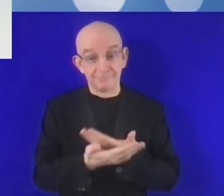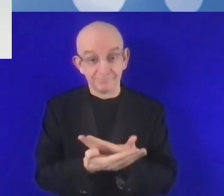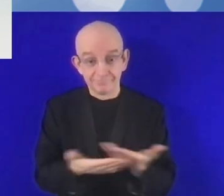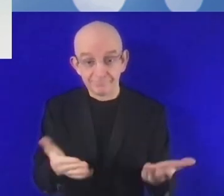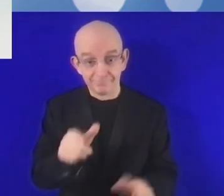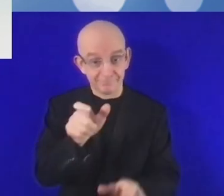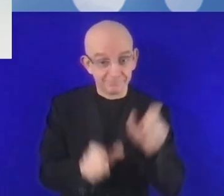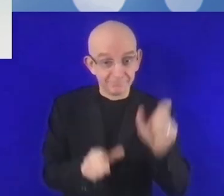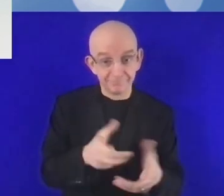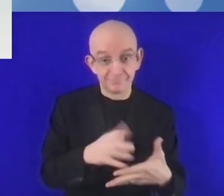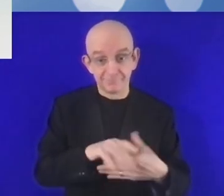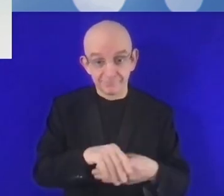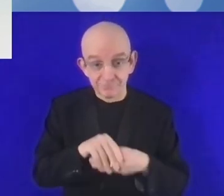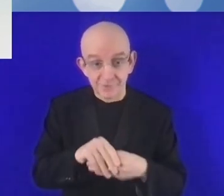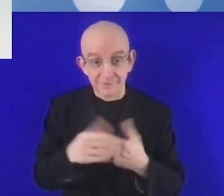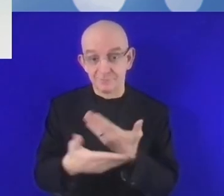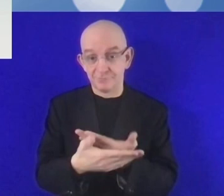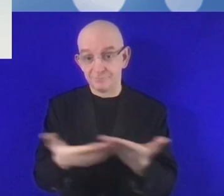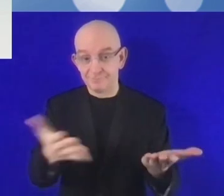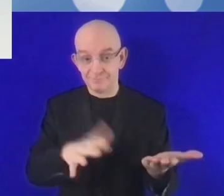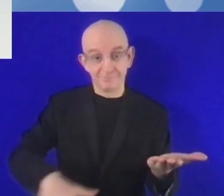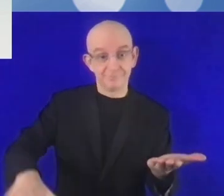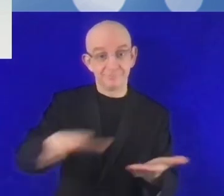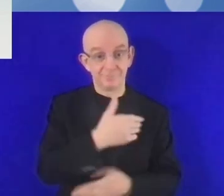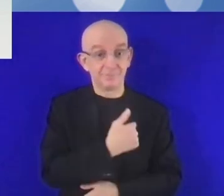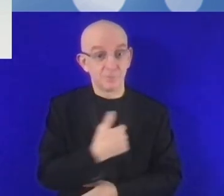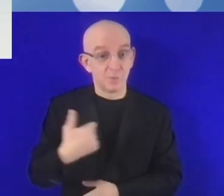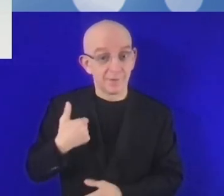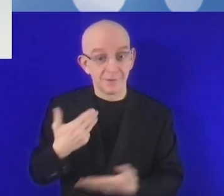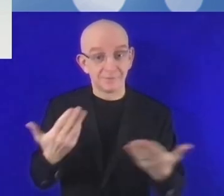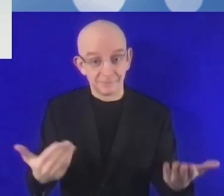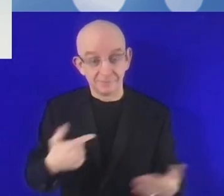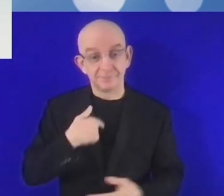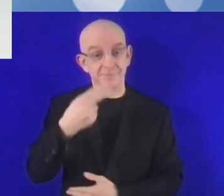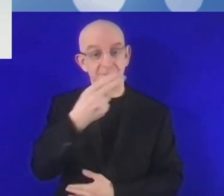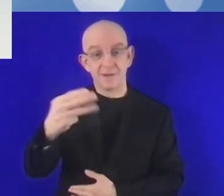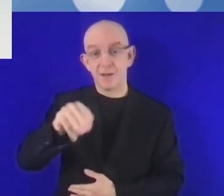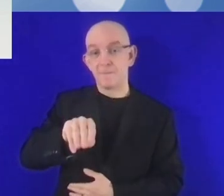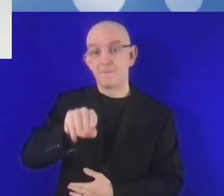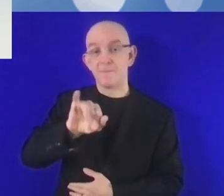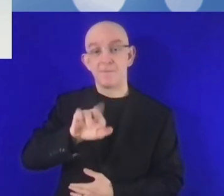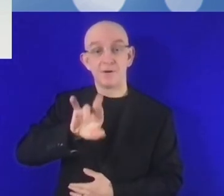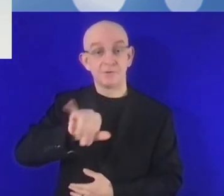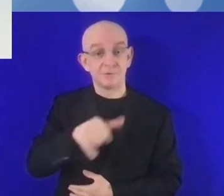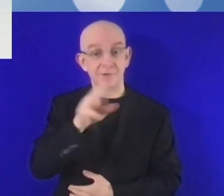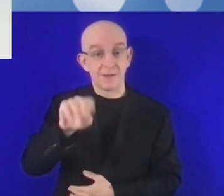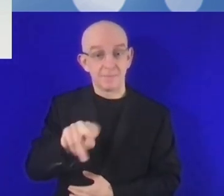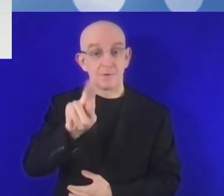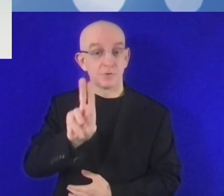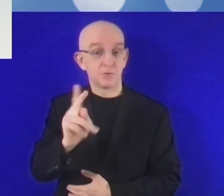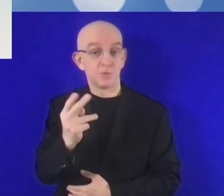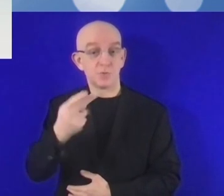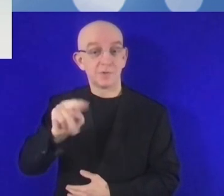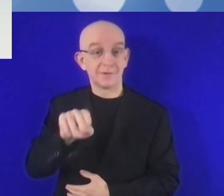Miriam Kühne and I'm the chair of the RIPE community. I'm speaking here today on behalf of the Internet Technical Community.